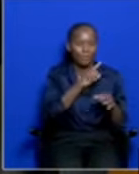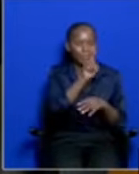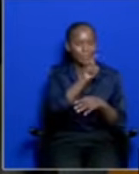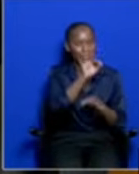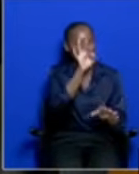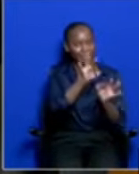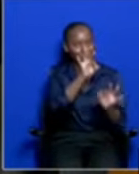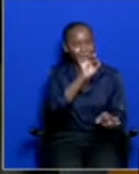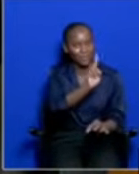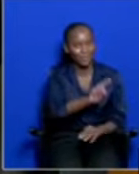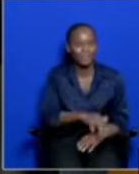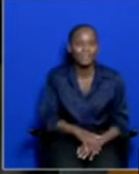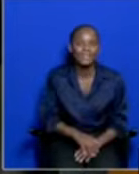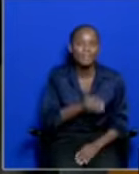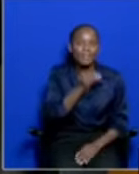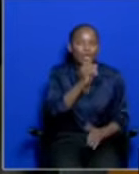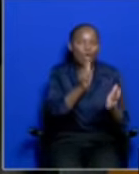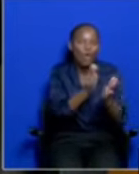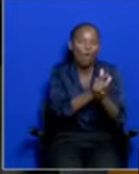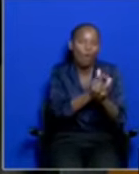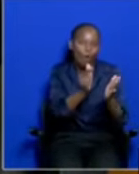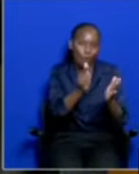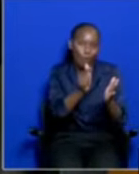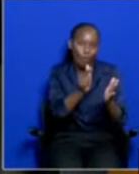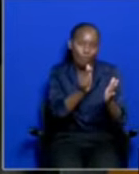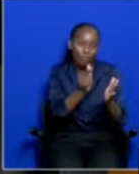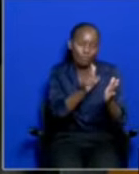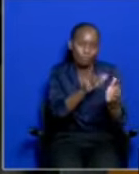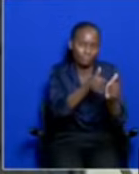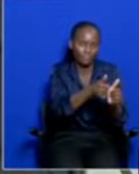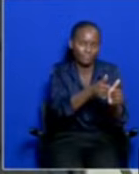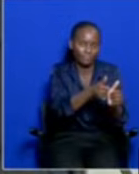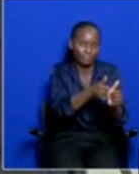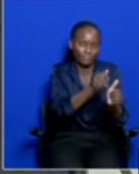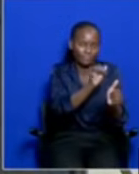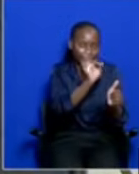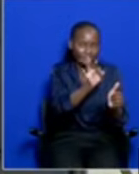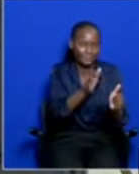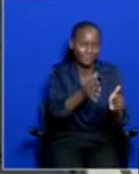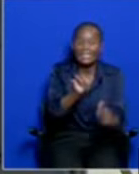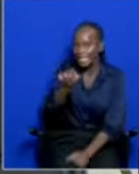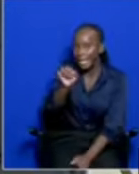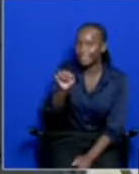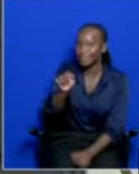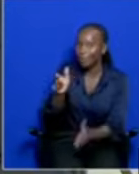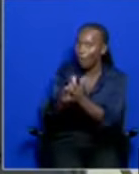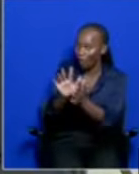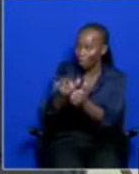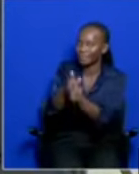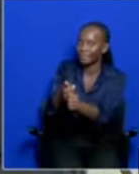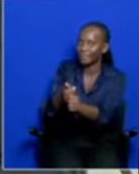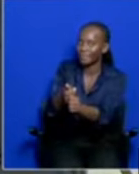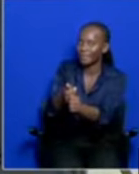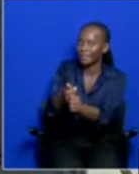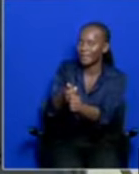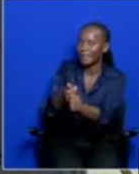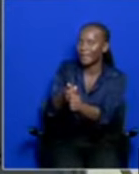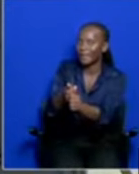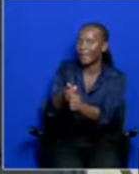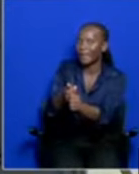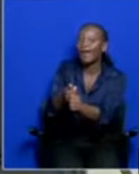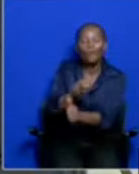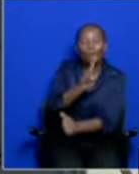So are you saying you do have lawful means? Yeah, it is a lawful, lawful one, 100%,